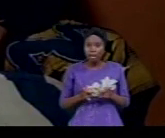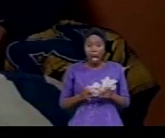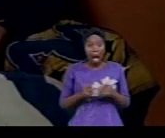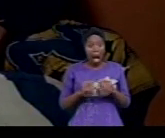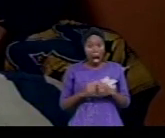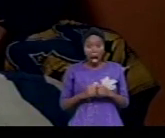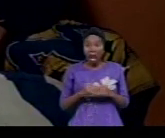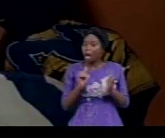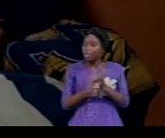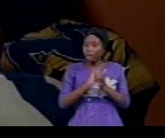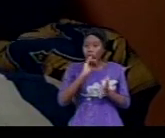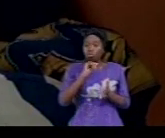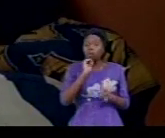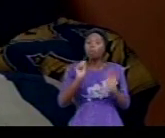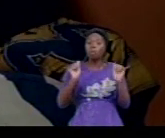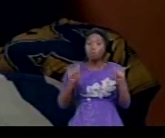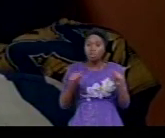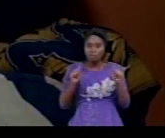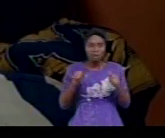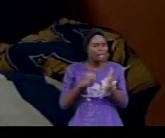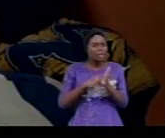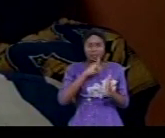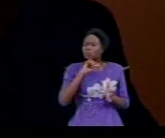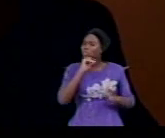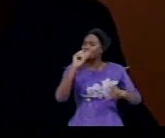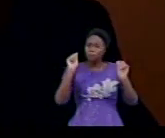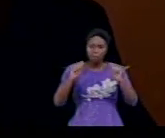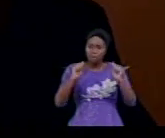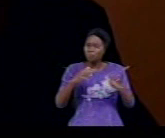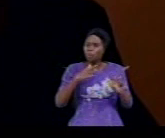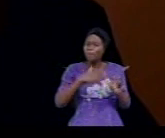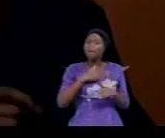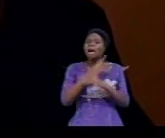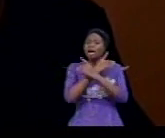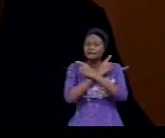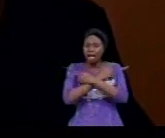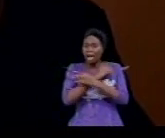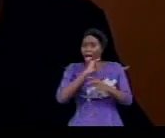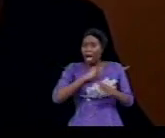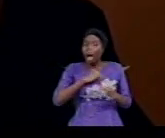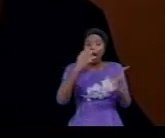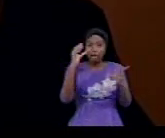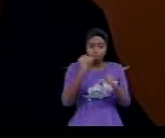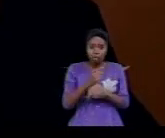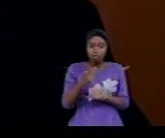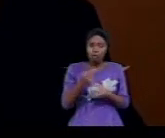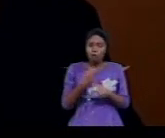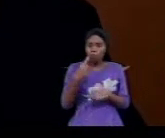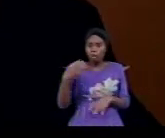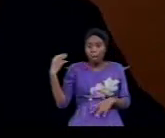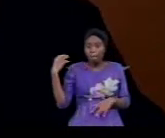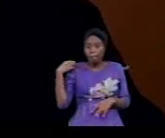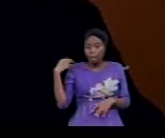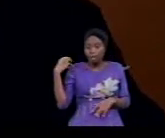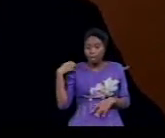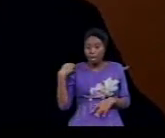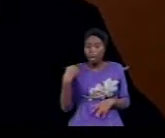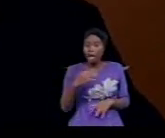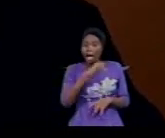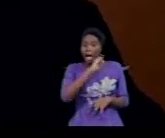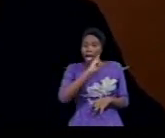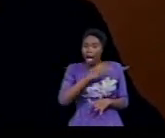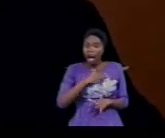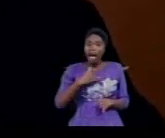possible. It's not possible, my dear. I got you from the master, and the deal was that